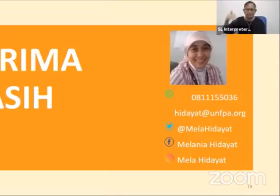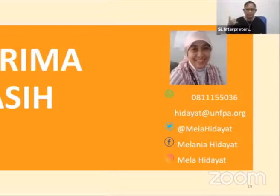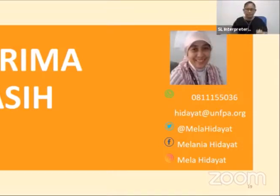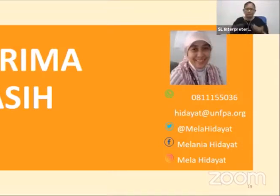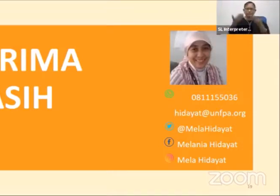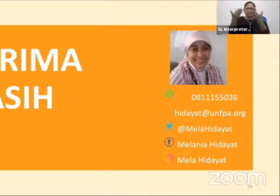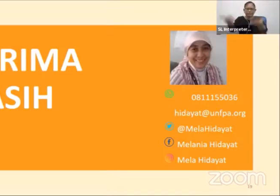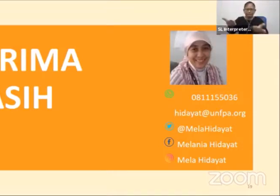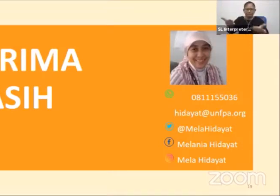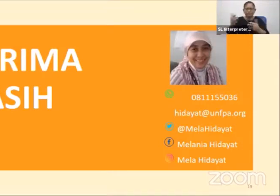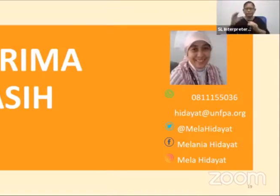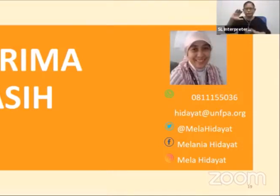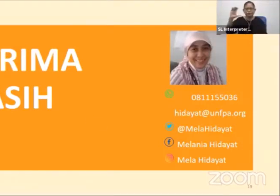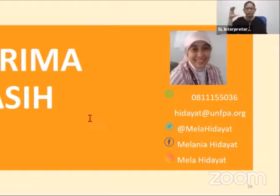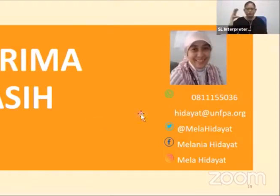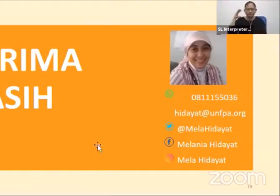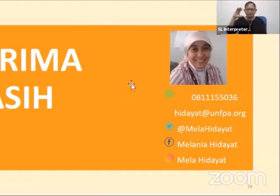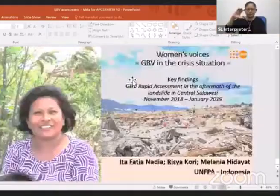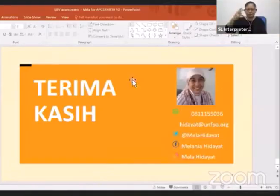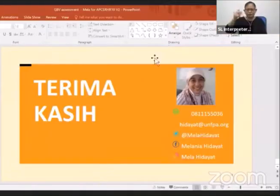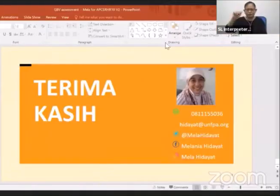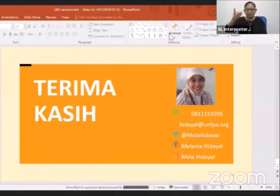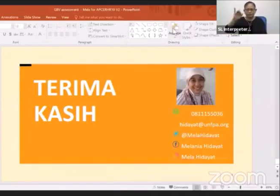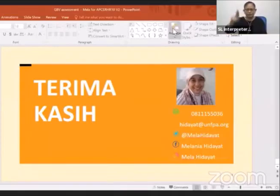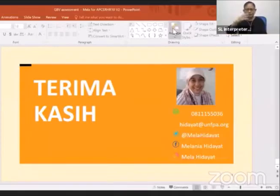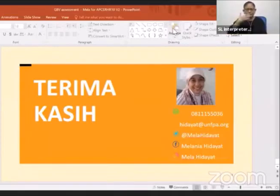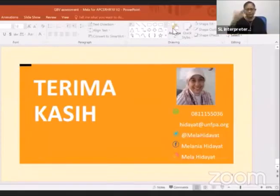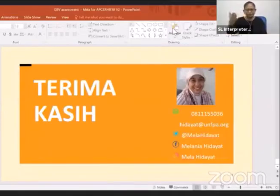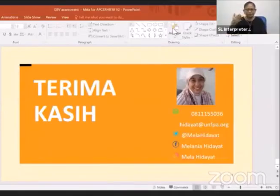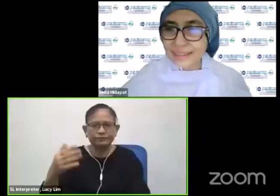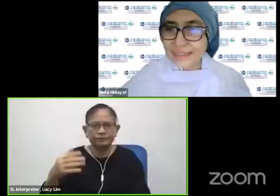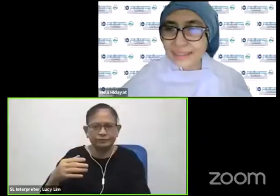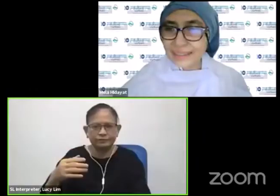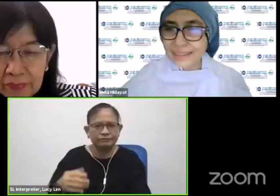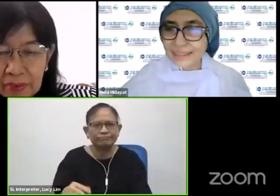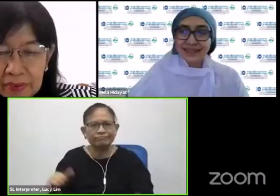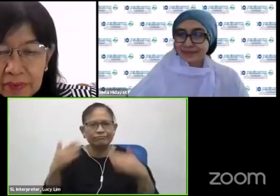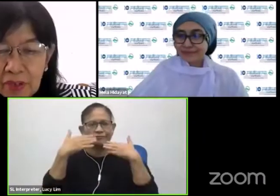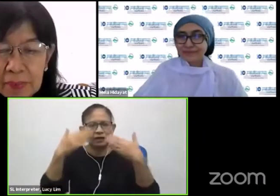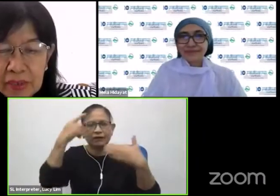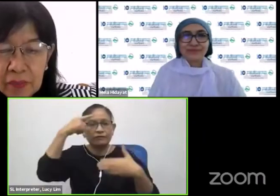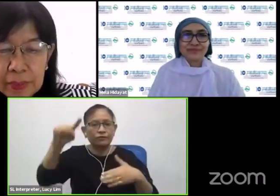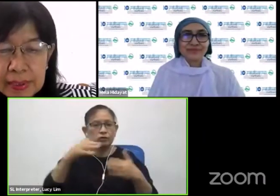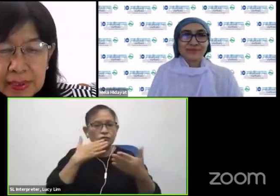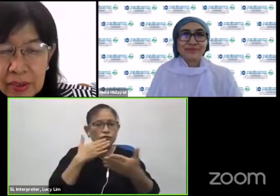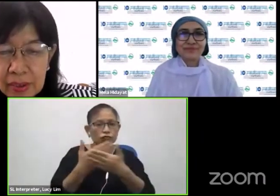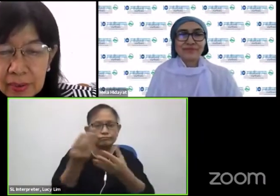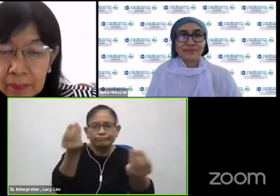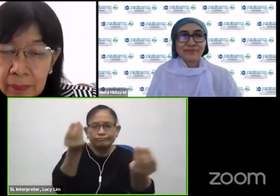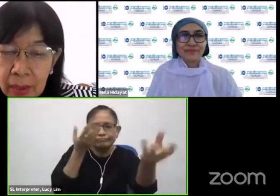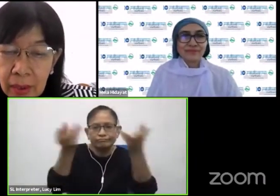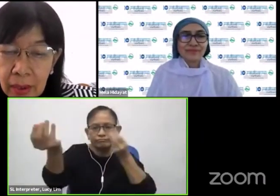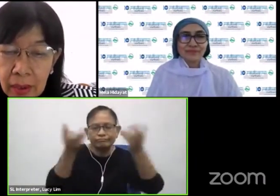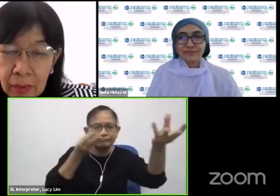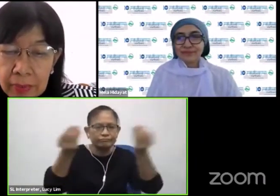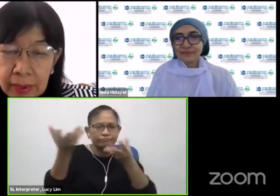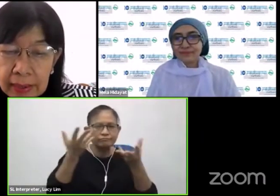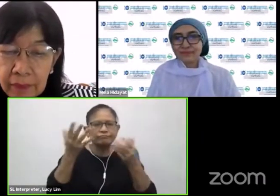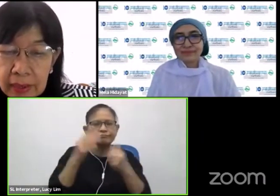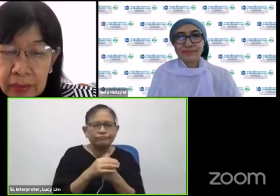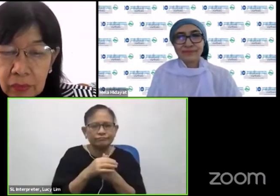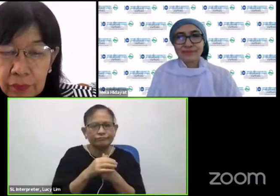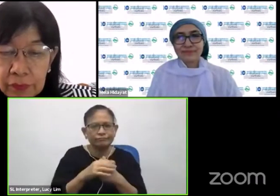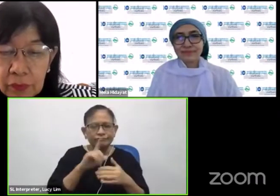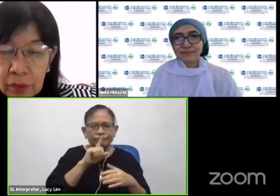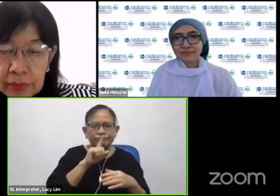you so much. Thank you so much, Dr. Mila. Thank you for your very informative presentation. We are